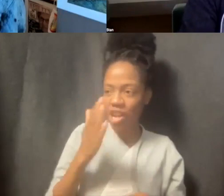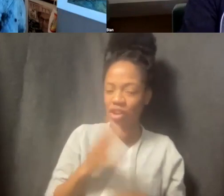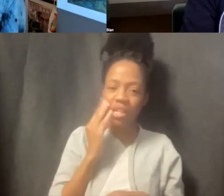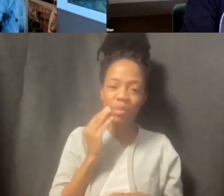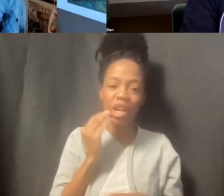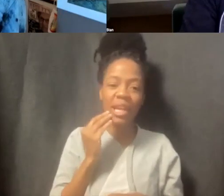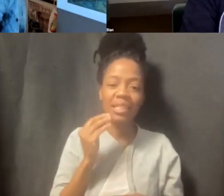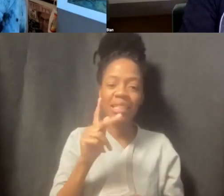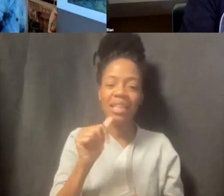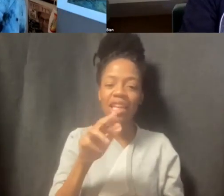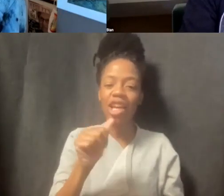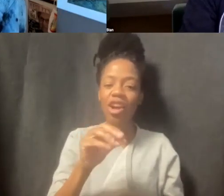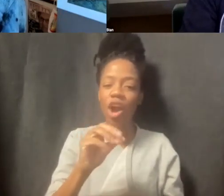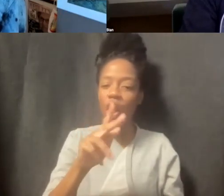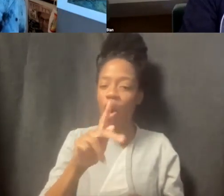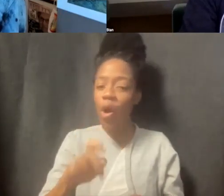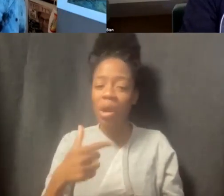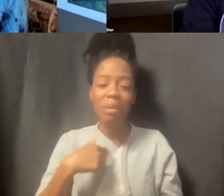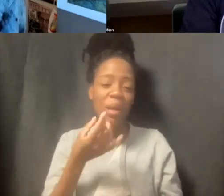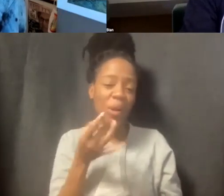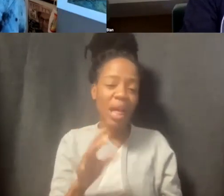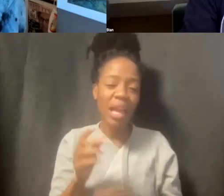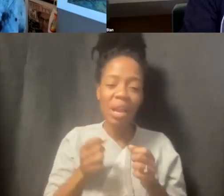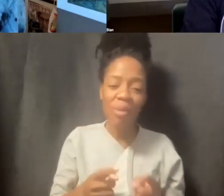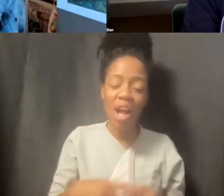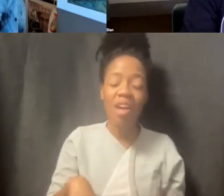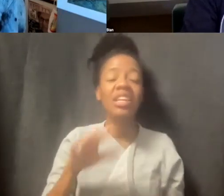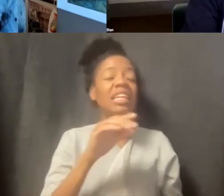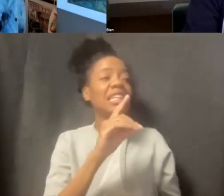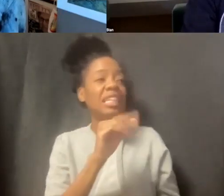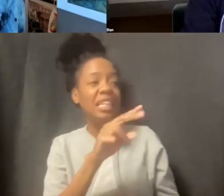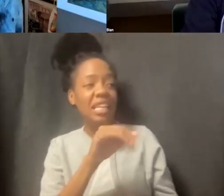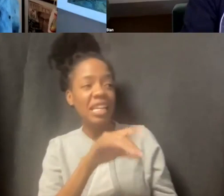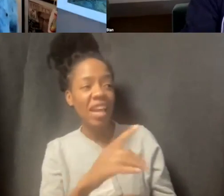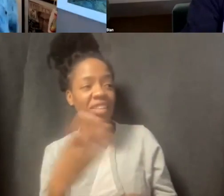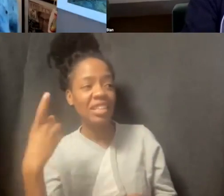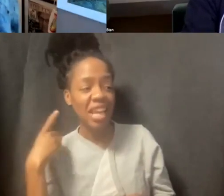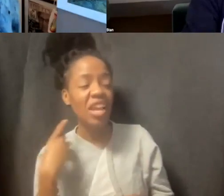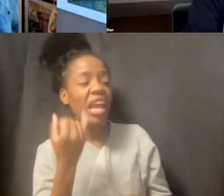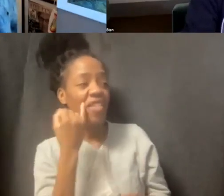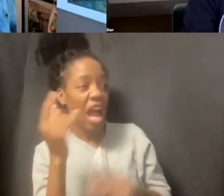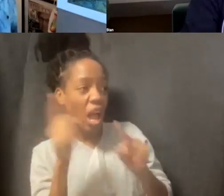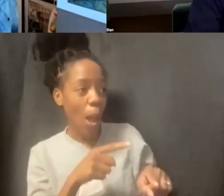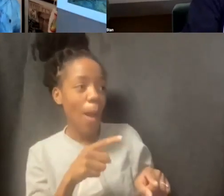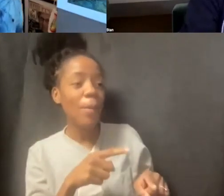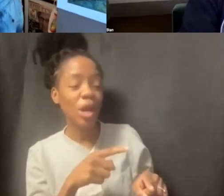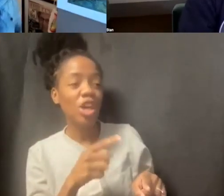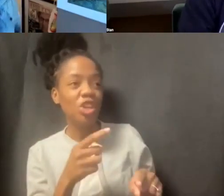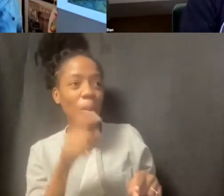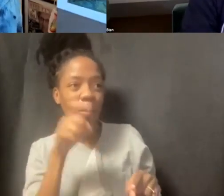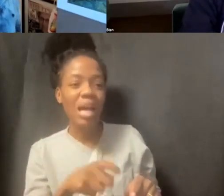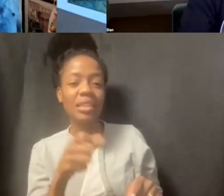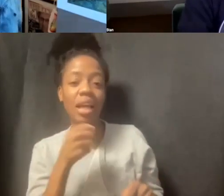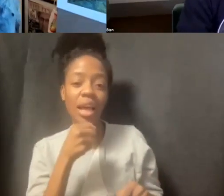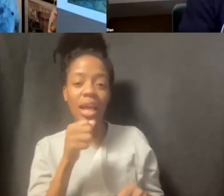don't like improv. Okay, when I come to LA, we got to go karaoke. No, you won't. Why not? I'm too